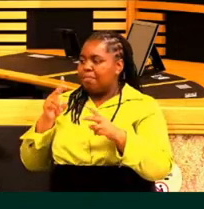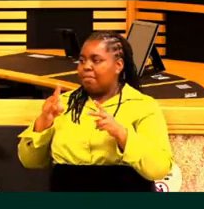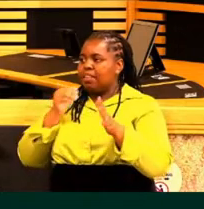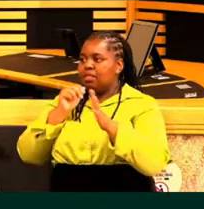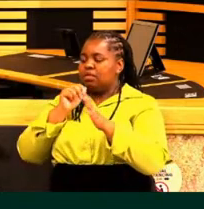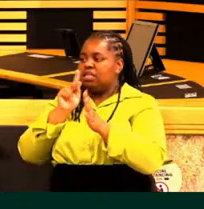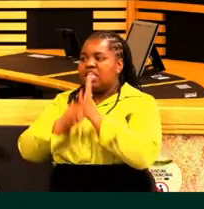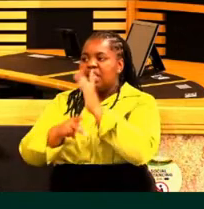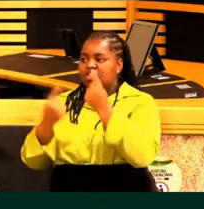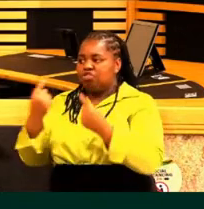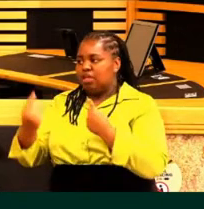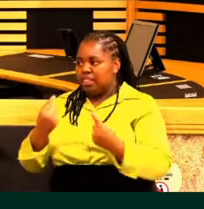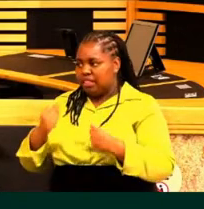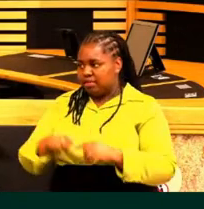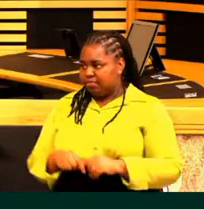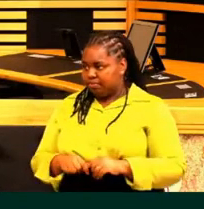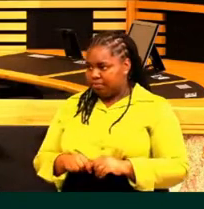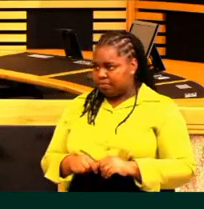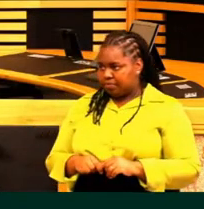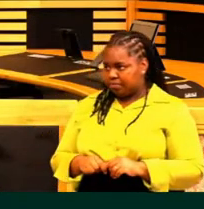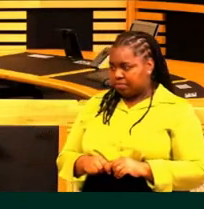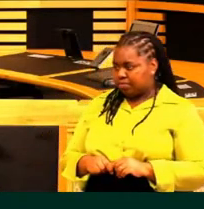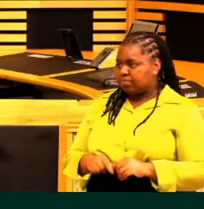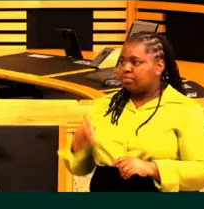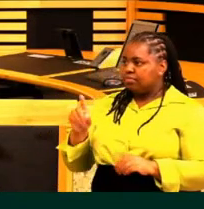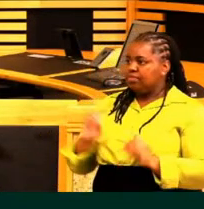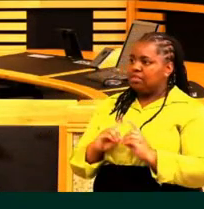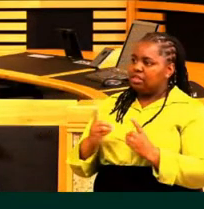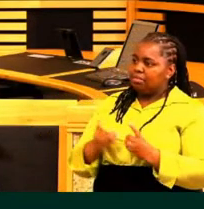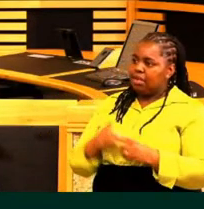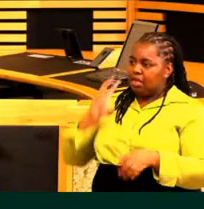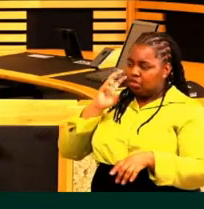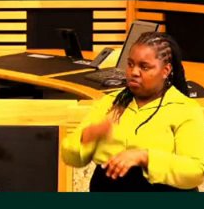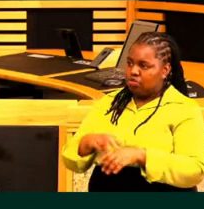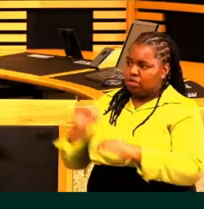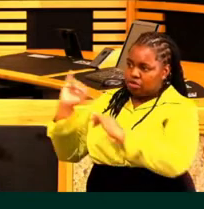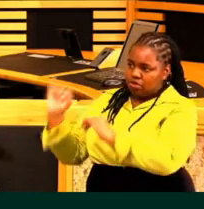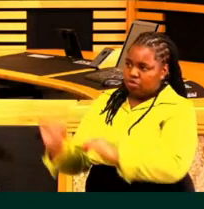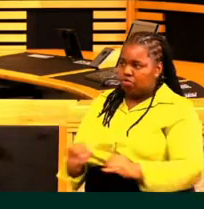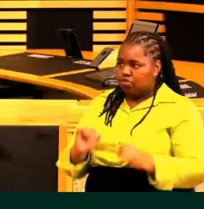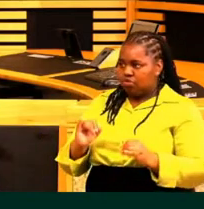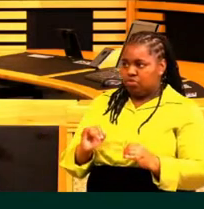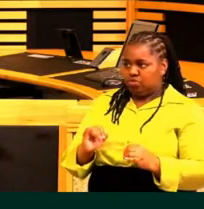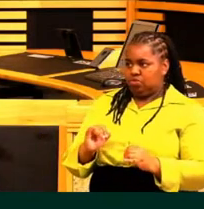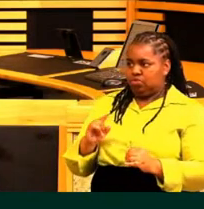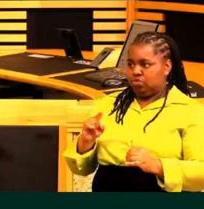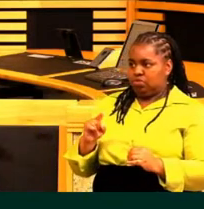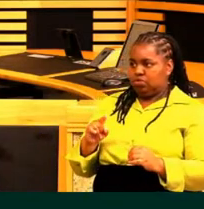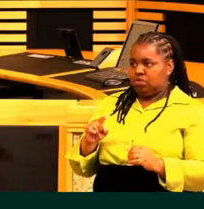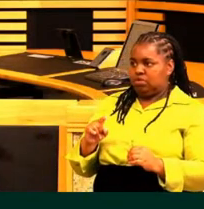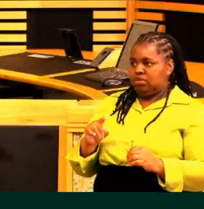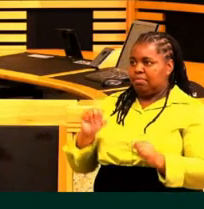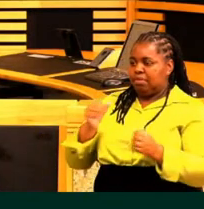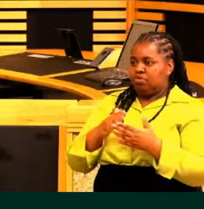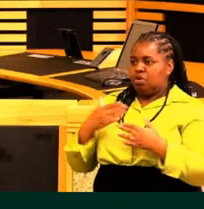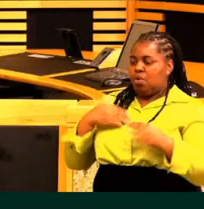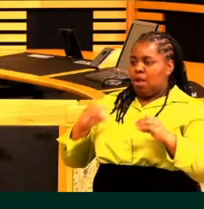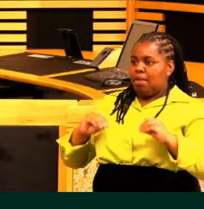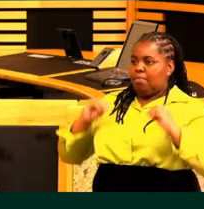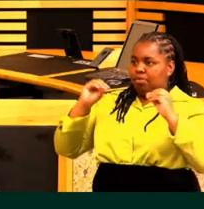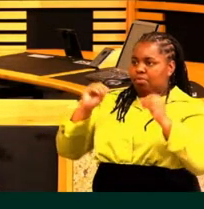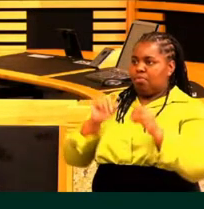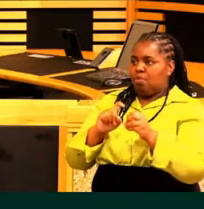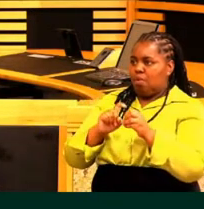in terms of household and food security the department should introduce an example in small stock production scheme as well promoting quality as